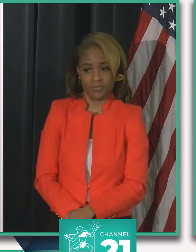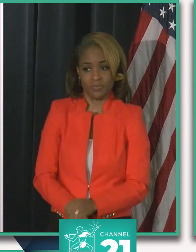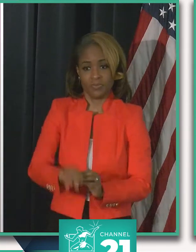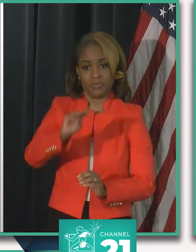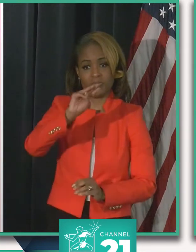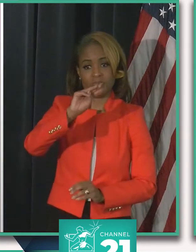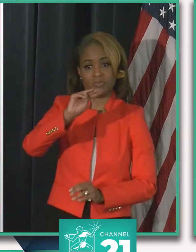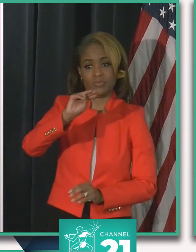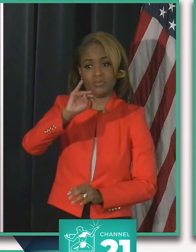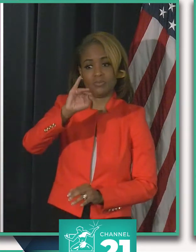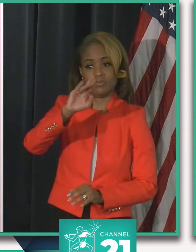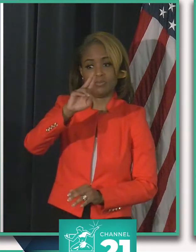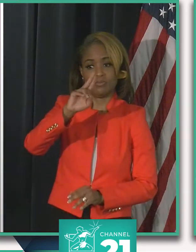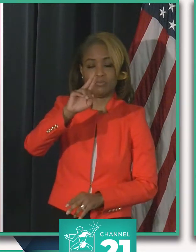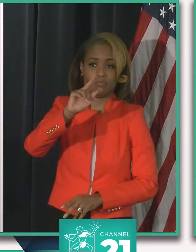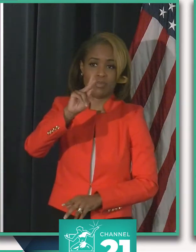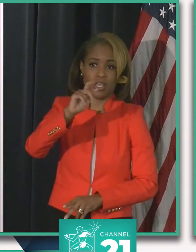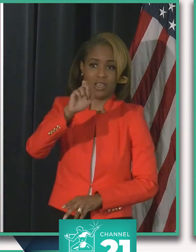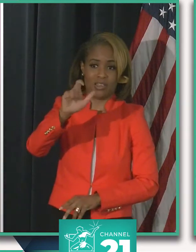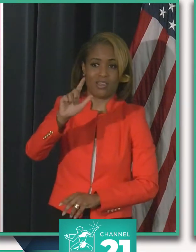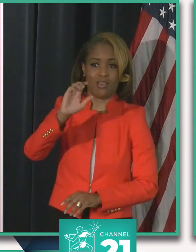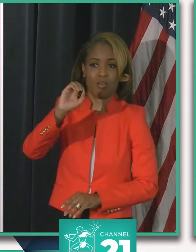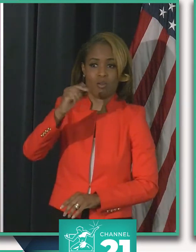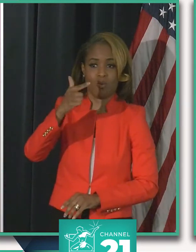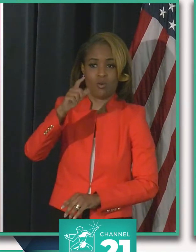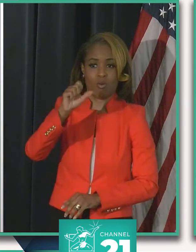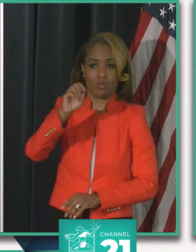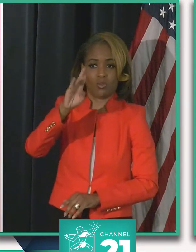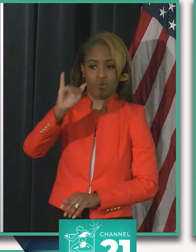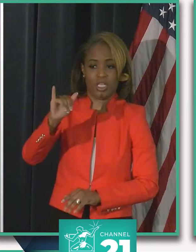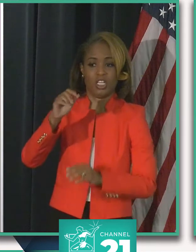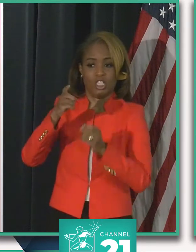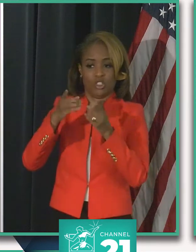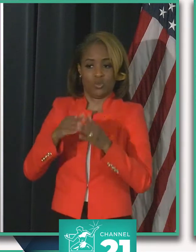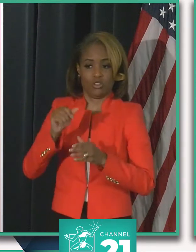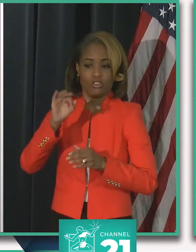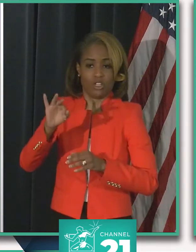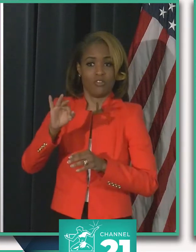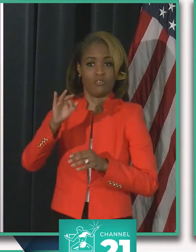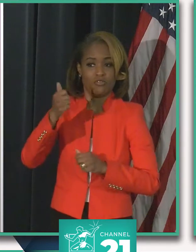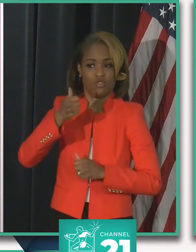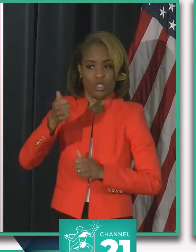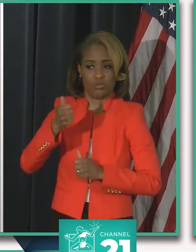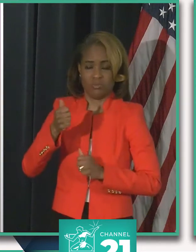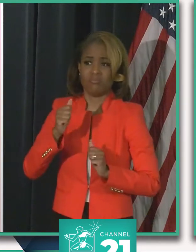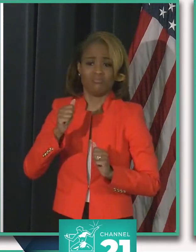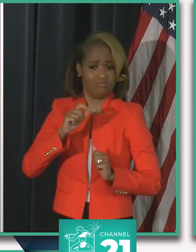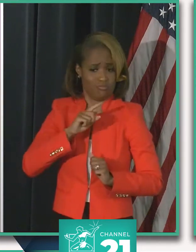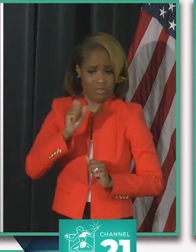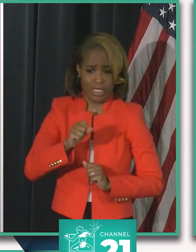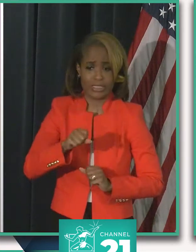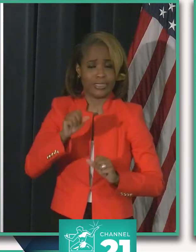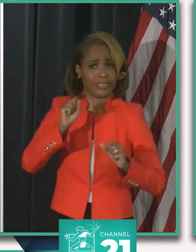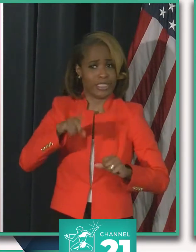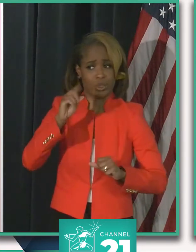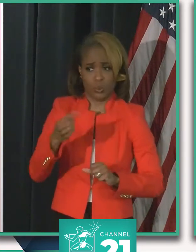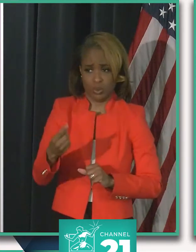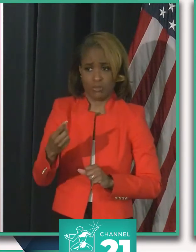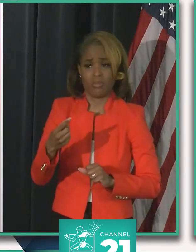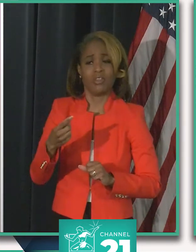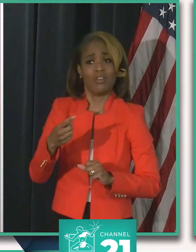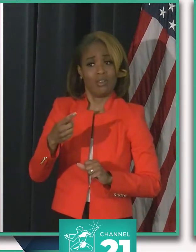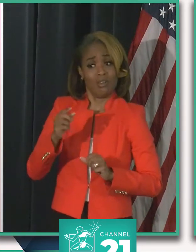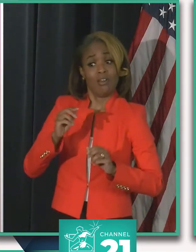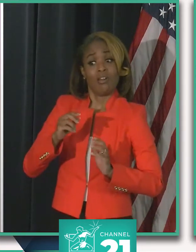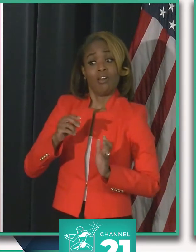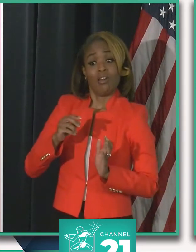Michael Oglesby, Executive Director, Transportation. Absolutely, there's something that can be done. As a matter of fact, we are